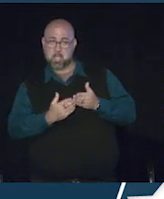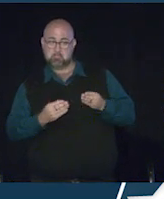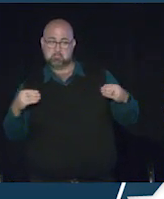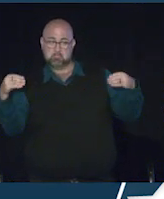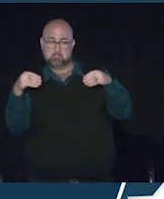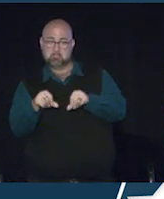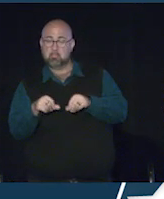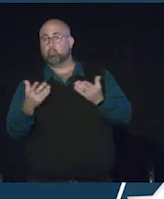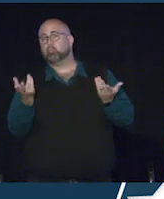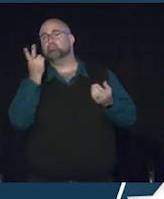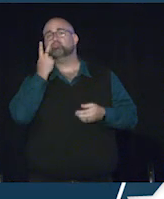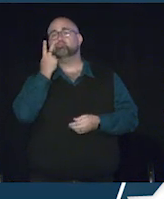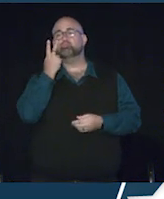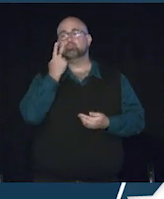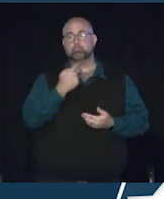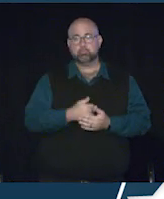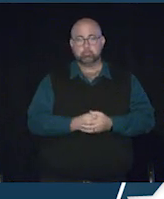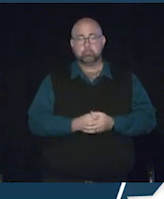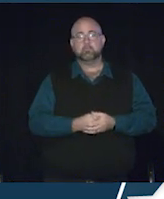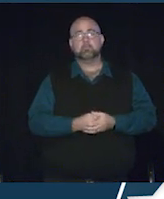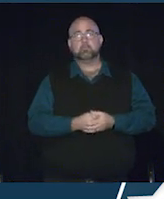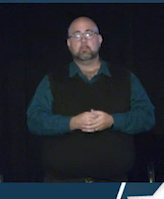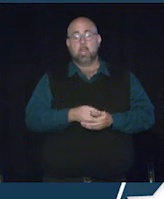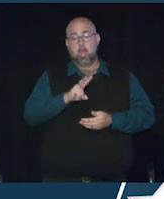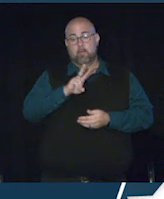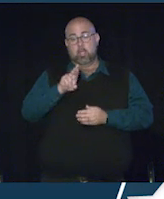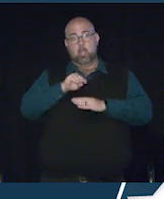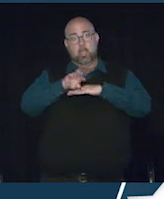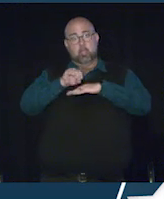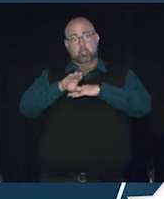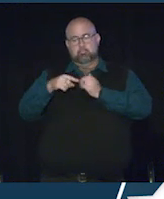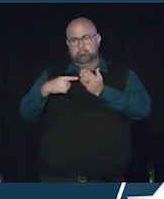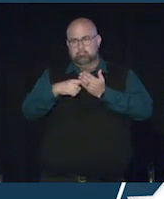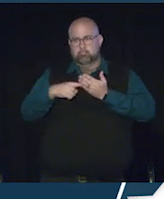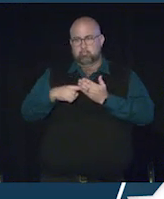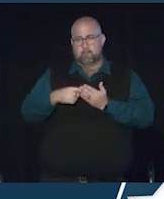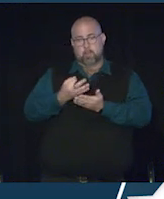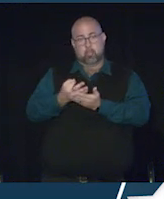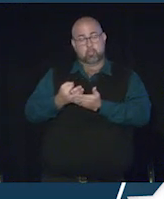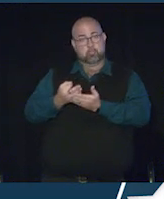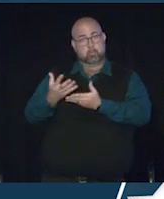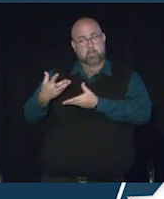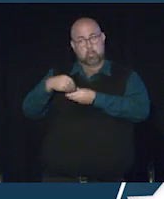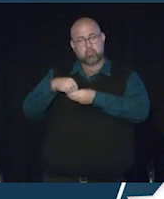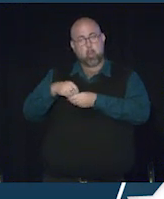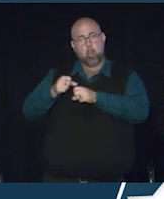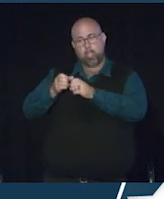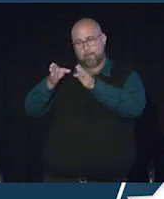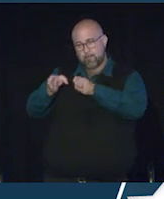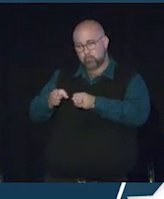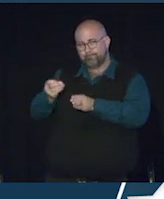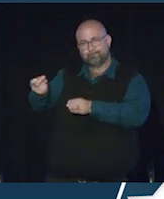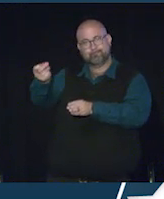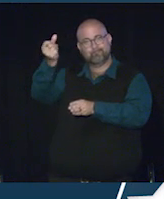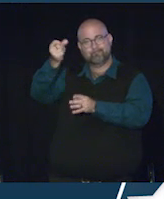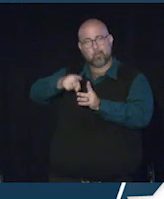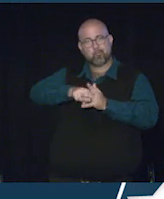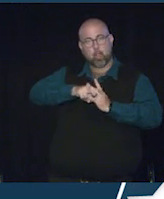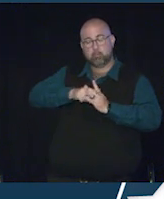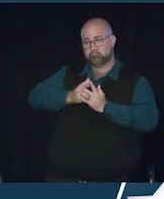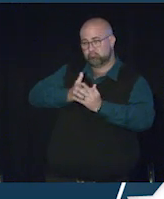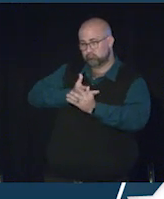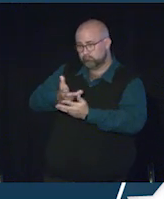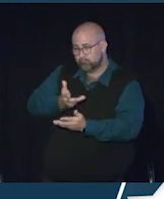toward the cost. Now, VR counselors discuss financial participation with the person right at the start of the